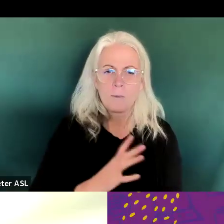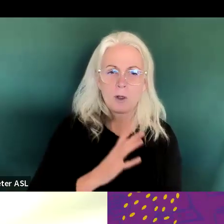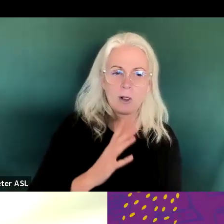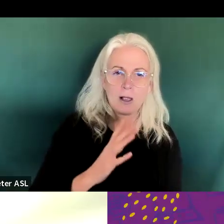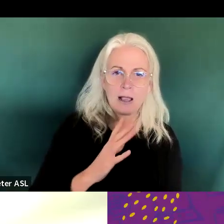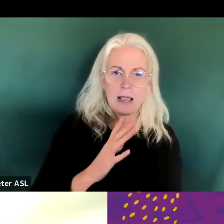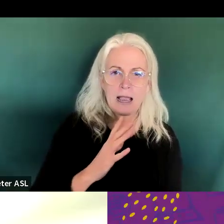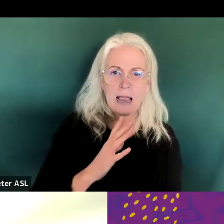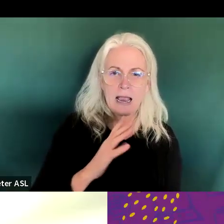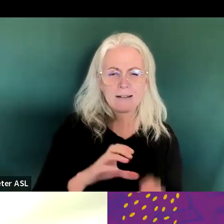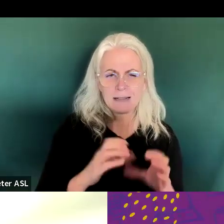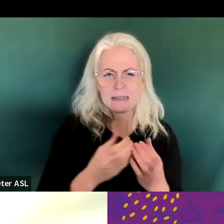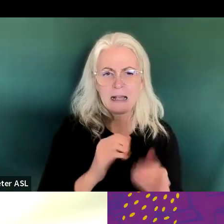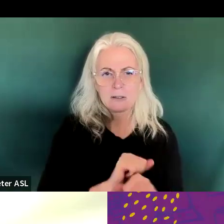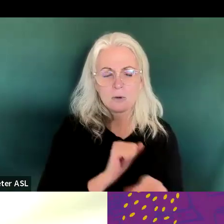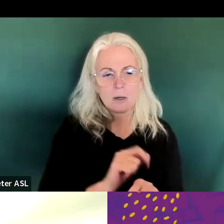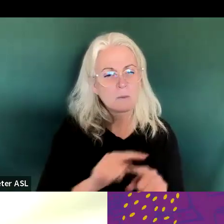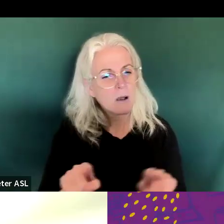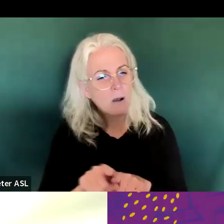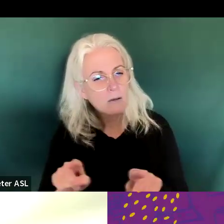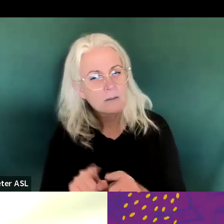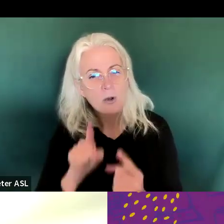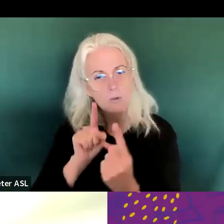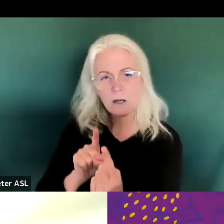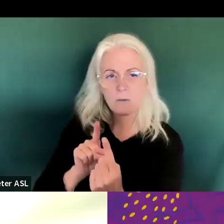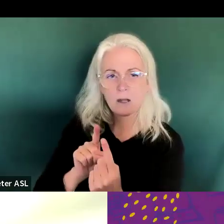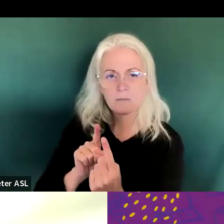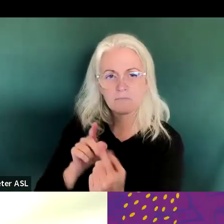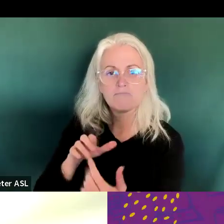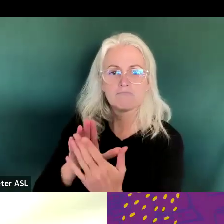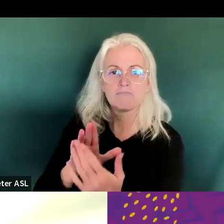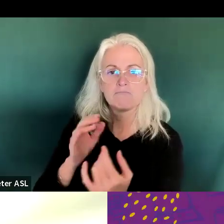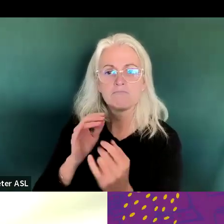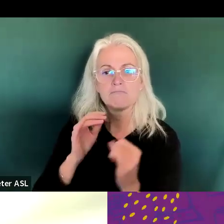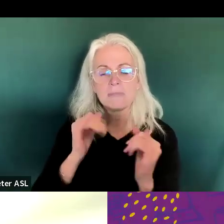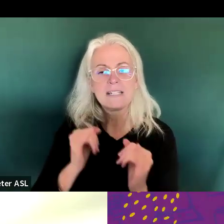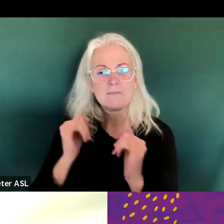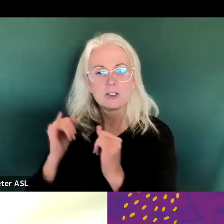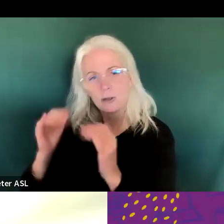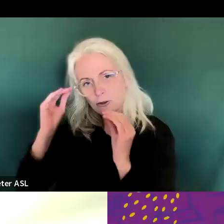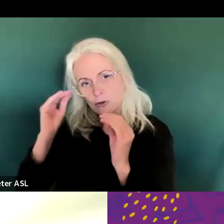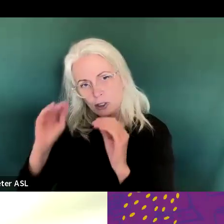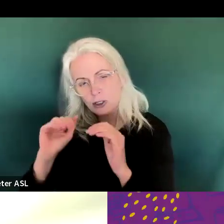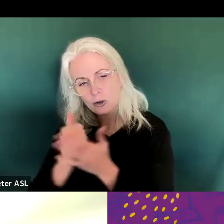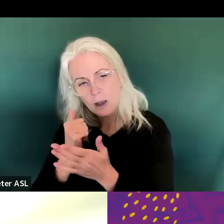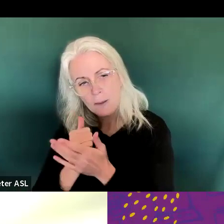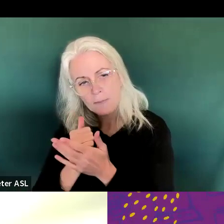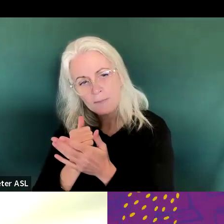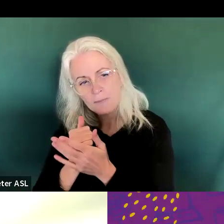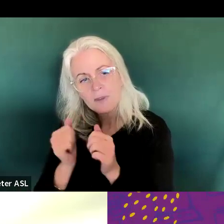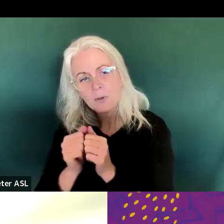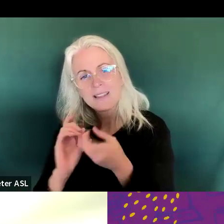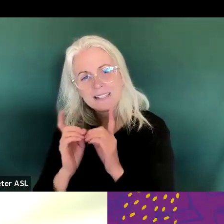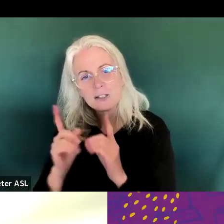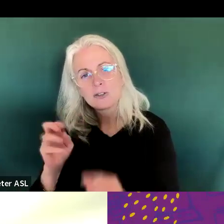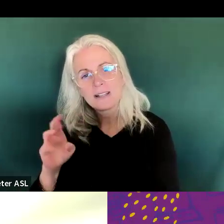in coursework, but we also, as well as sort of one-on-one individualized instruction to help with